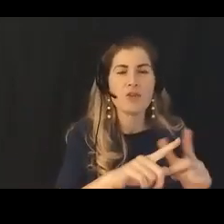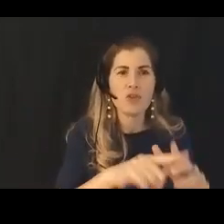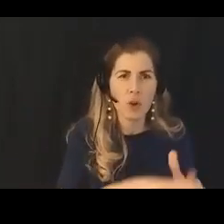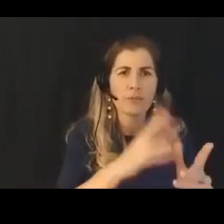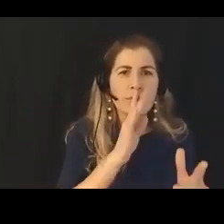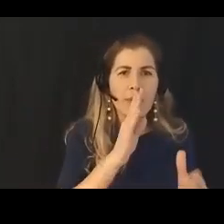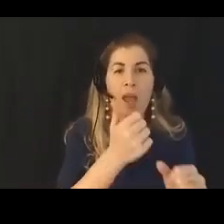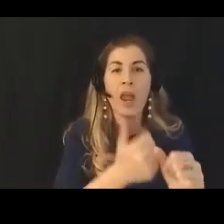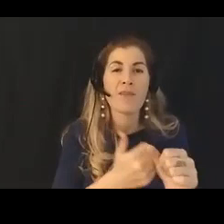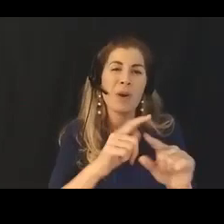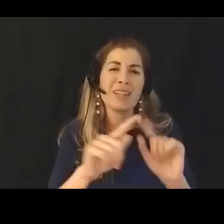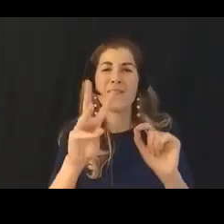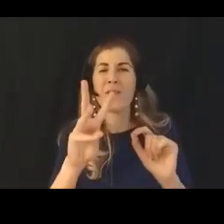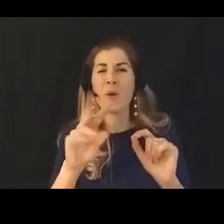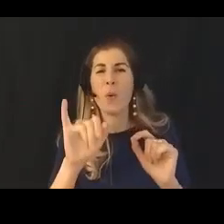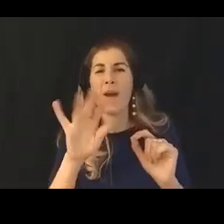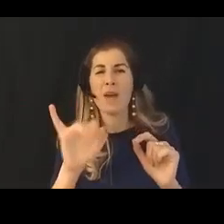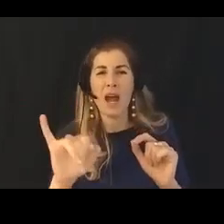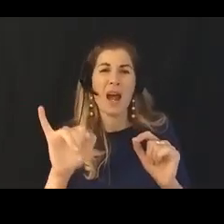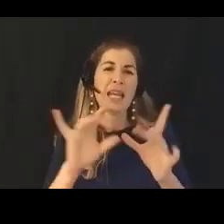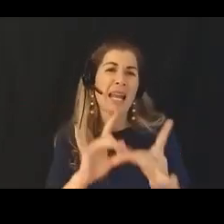has a different Wi-Fi connection and we don't know when we're